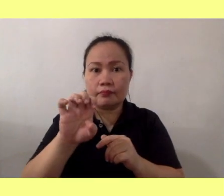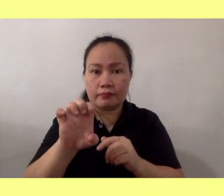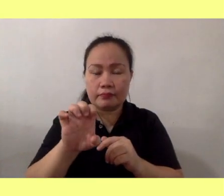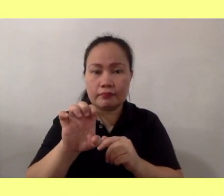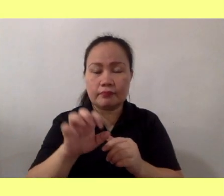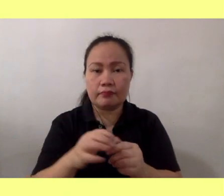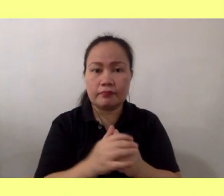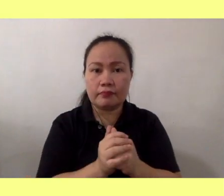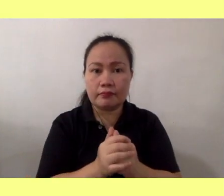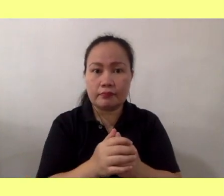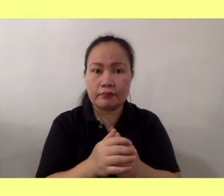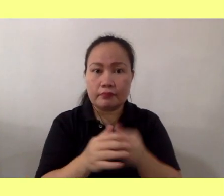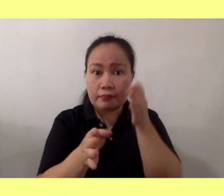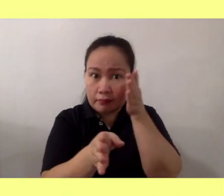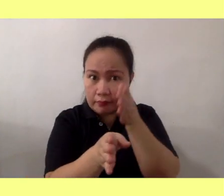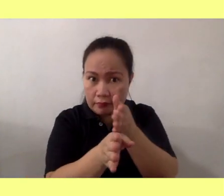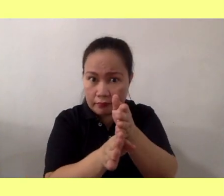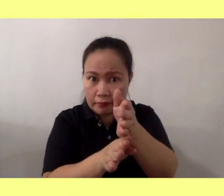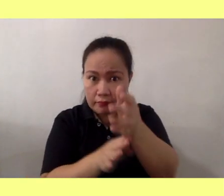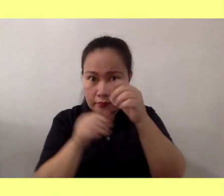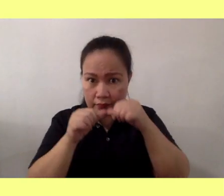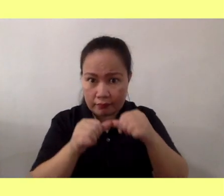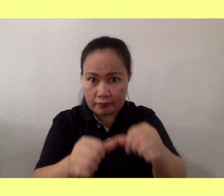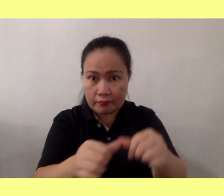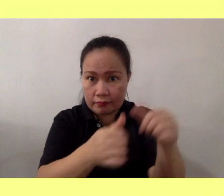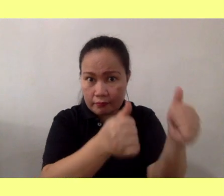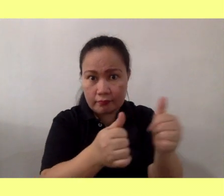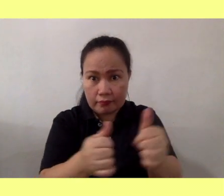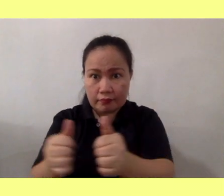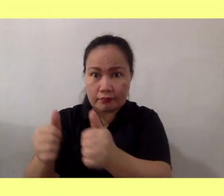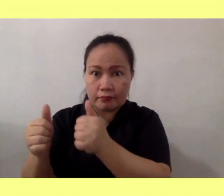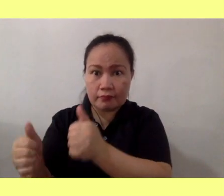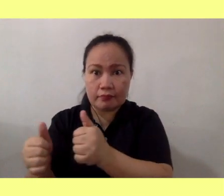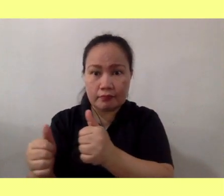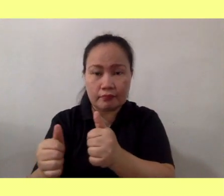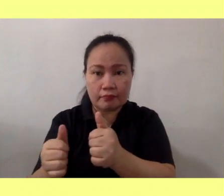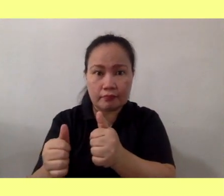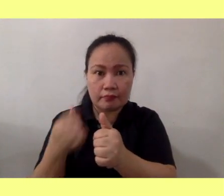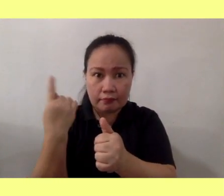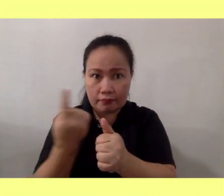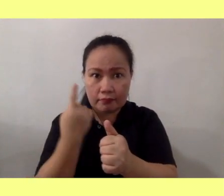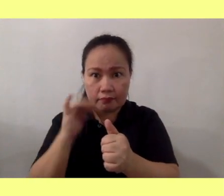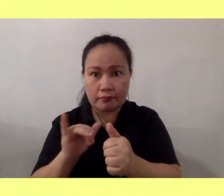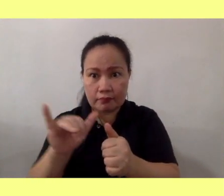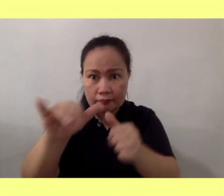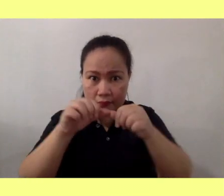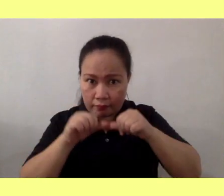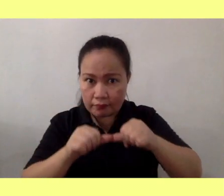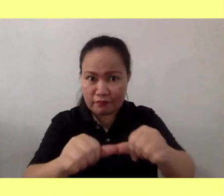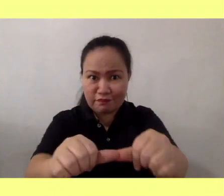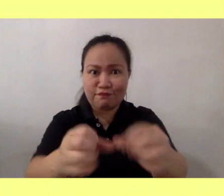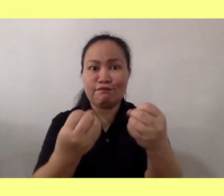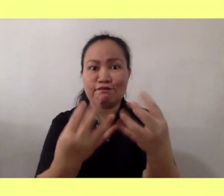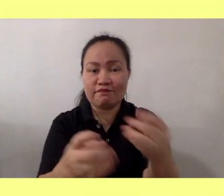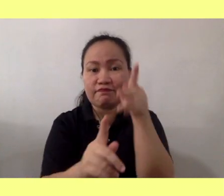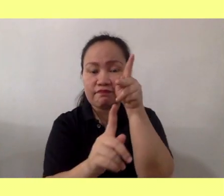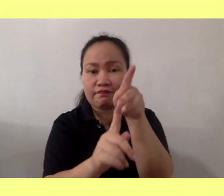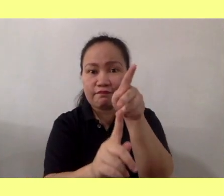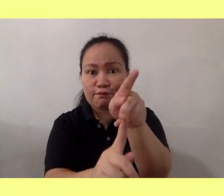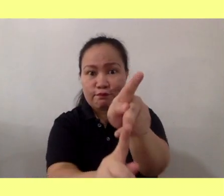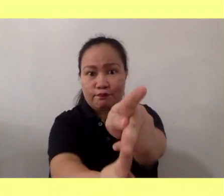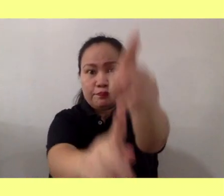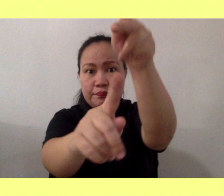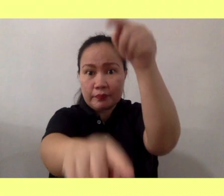line. So, a line is a straight, continuous arrangement of infinitely many points. Its length